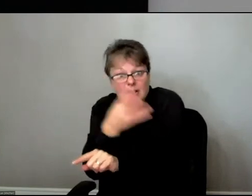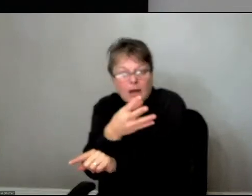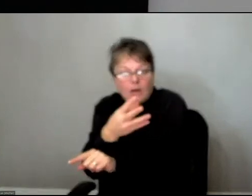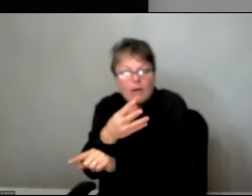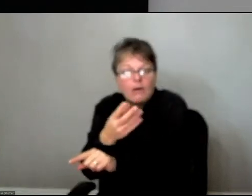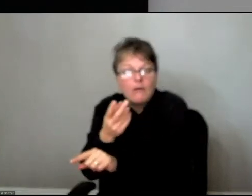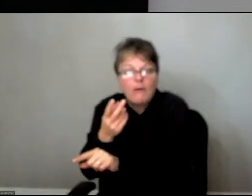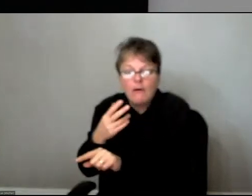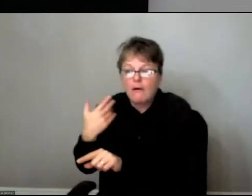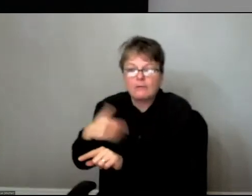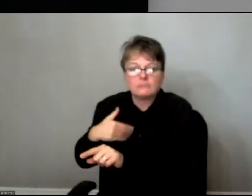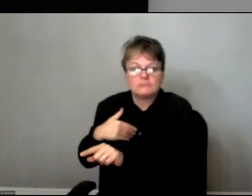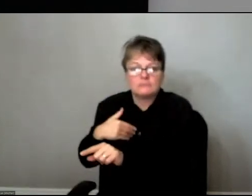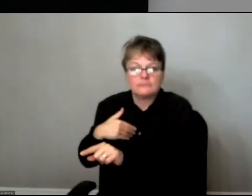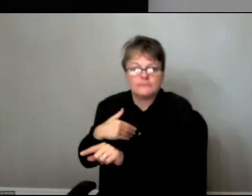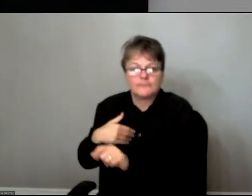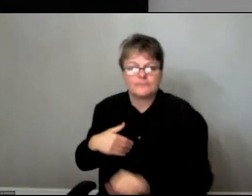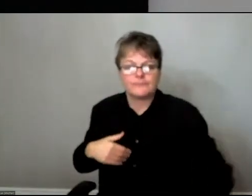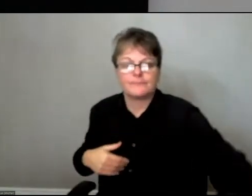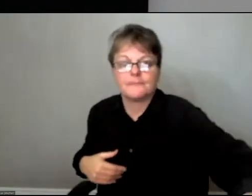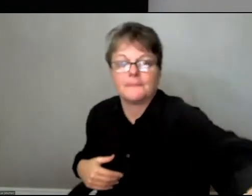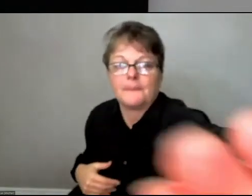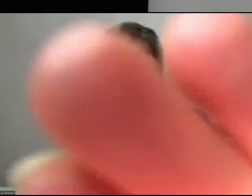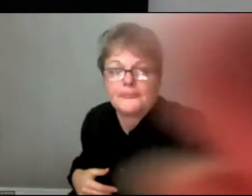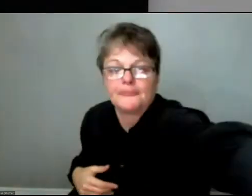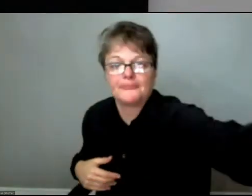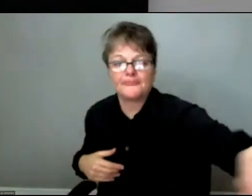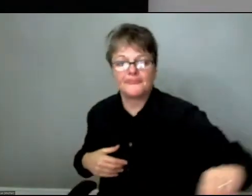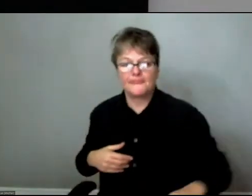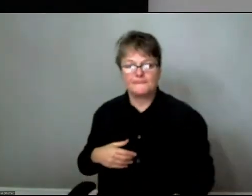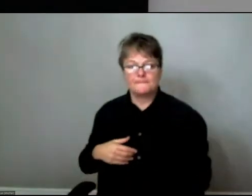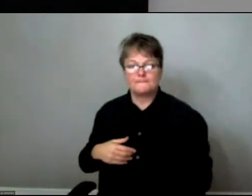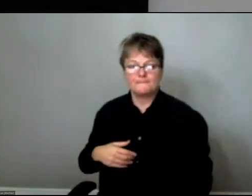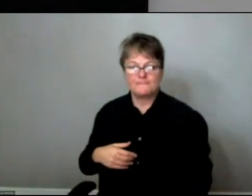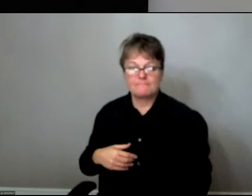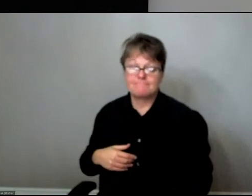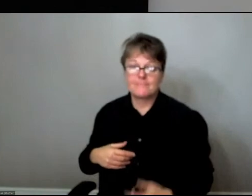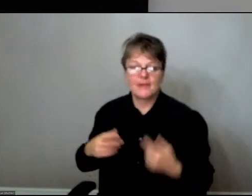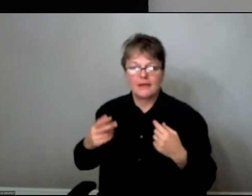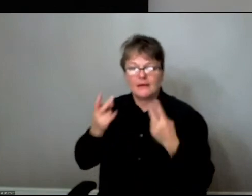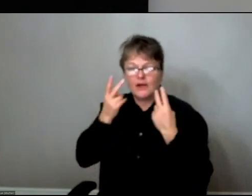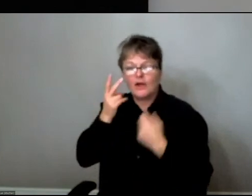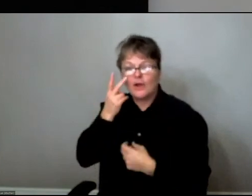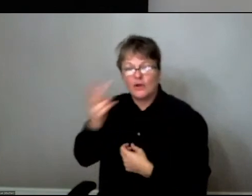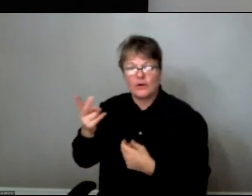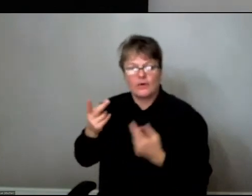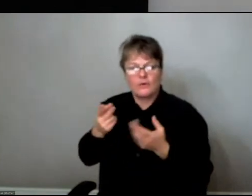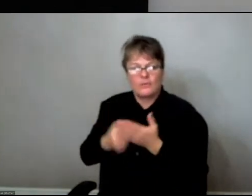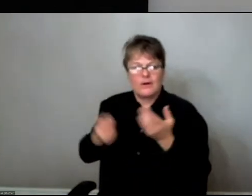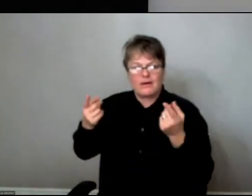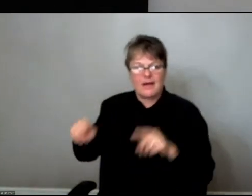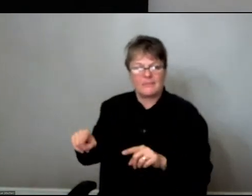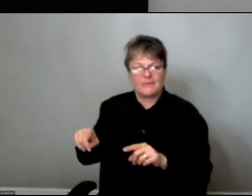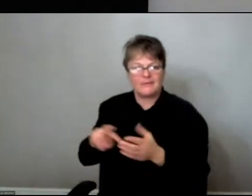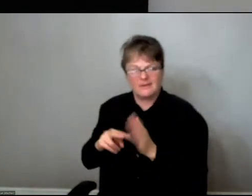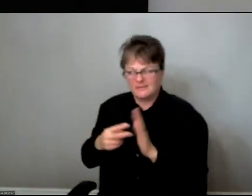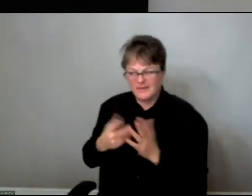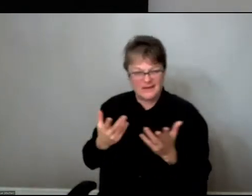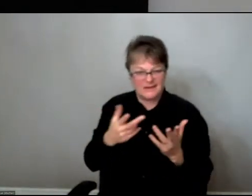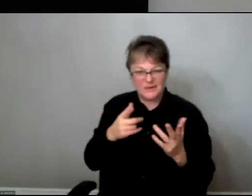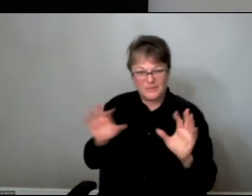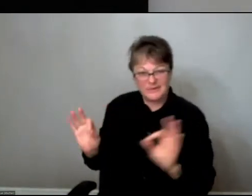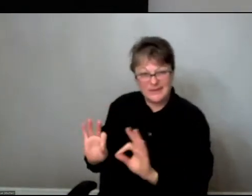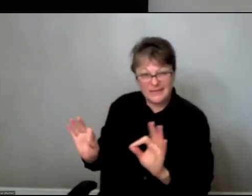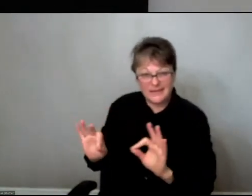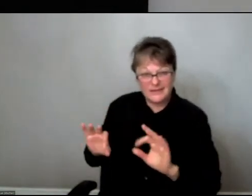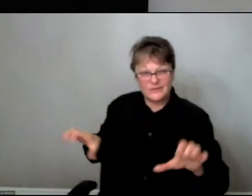Perpetrators depend on your silence. It gives them more power. I hope this does not deter victims